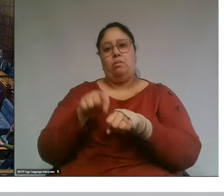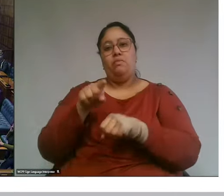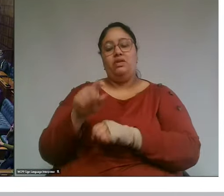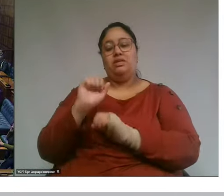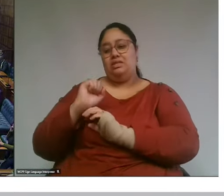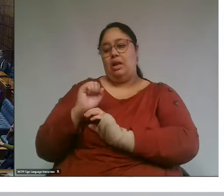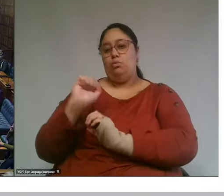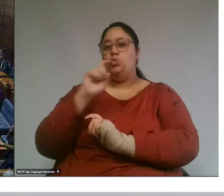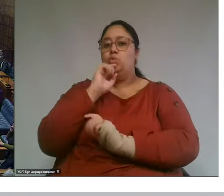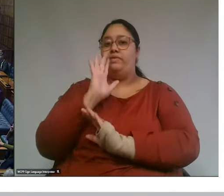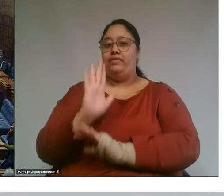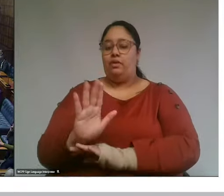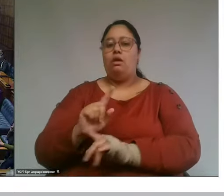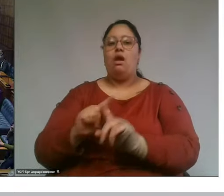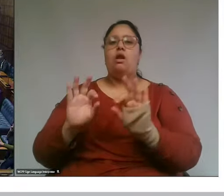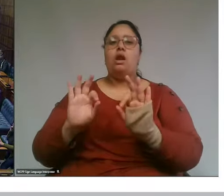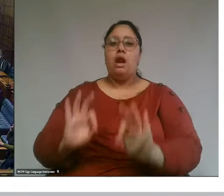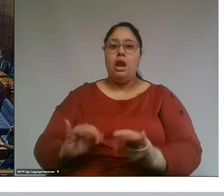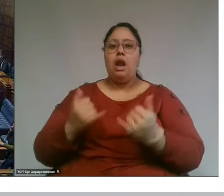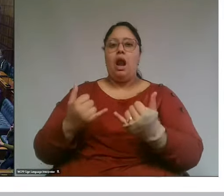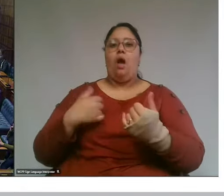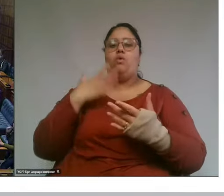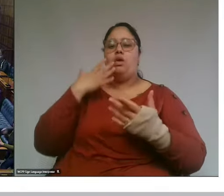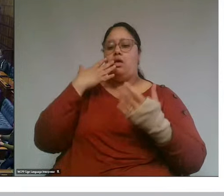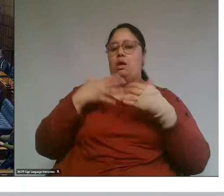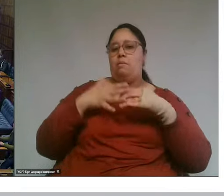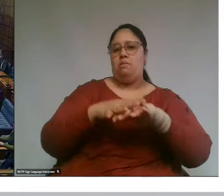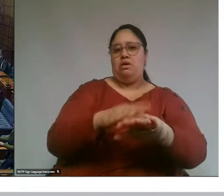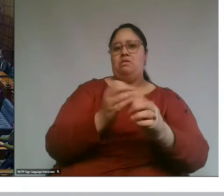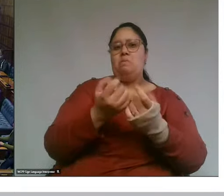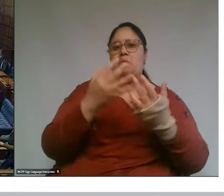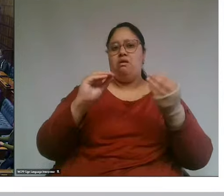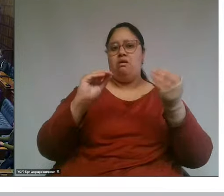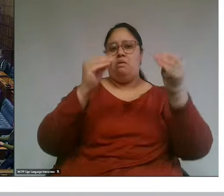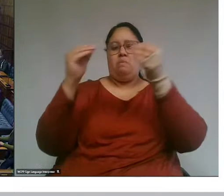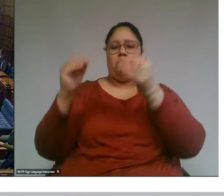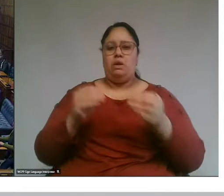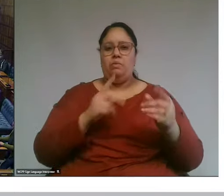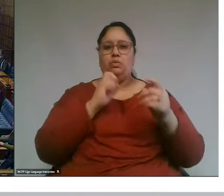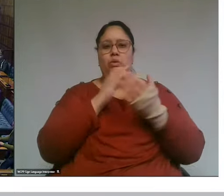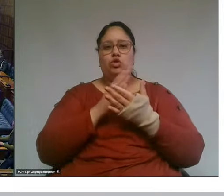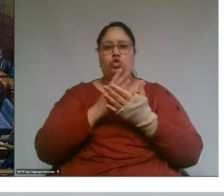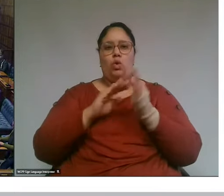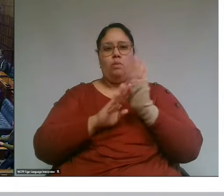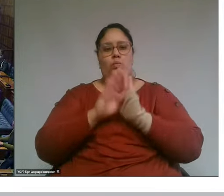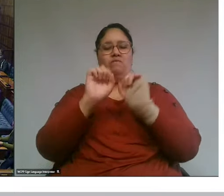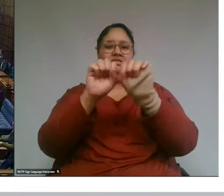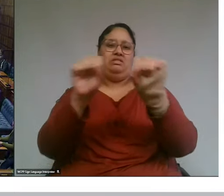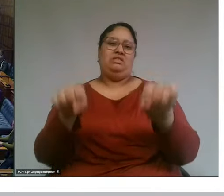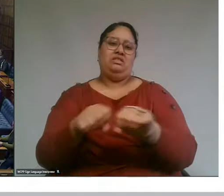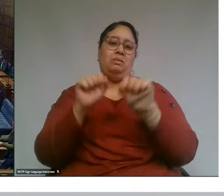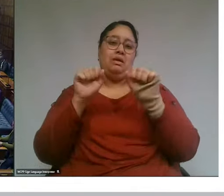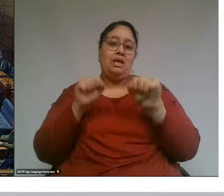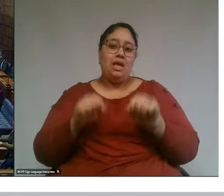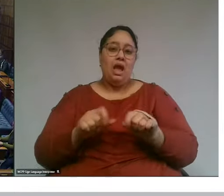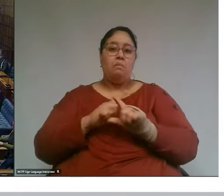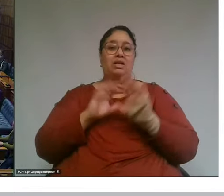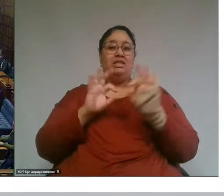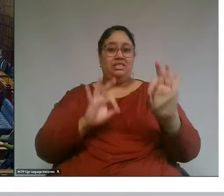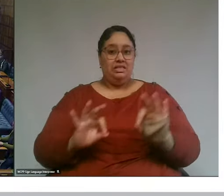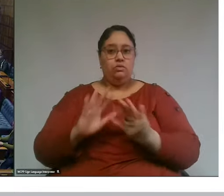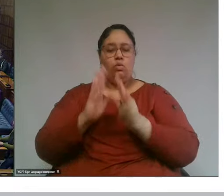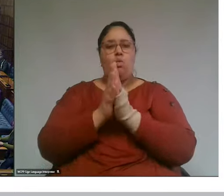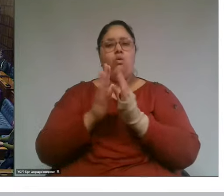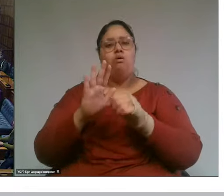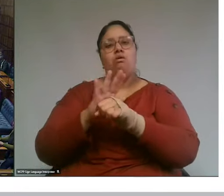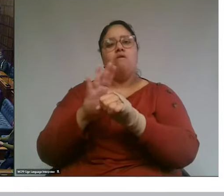Bosch is using and now we are um implementing a number of amendments in order to improve this system but this is also taking into